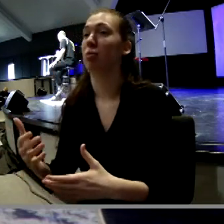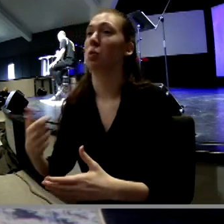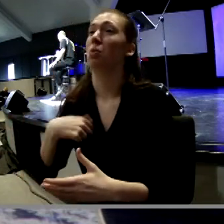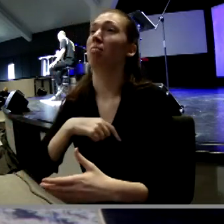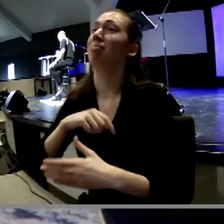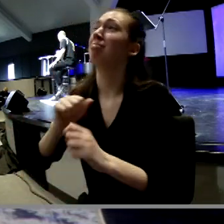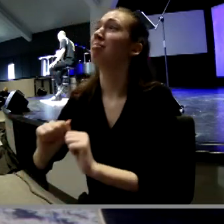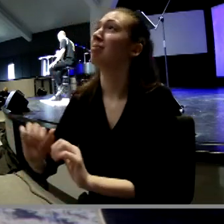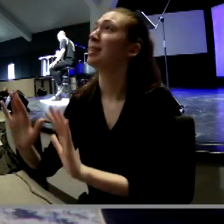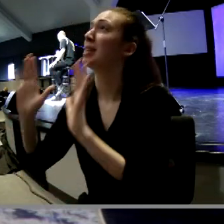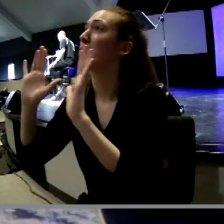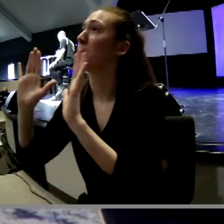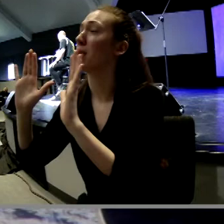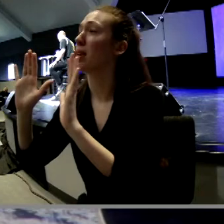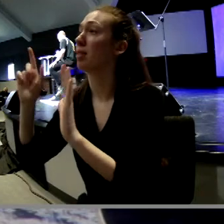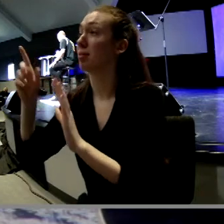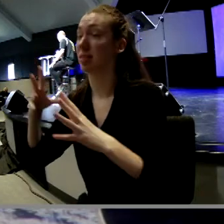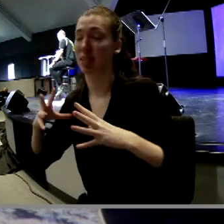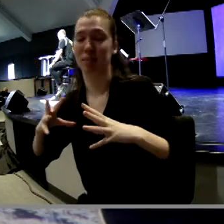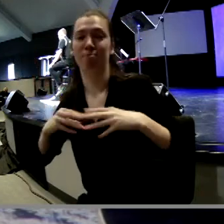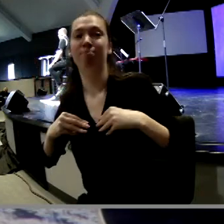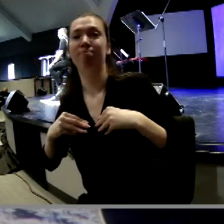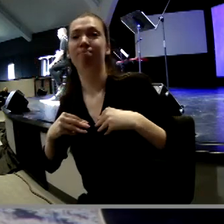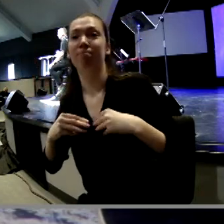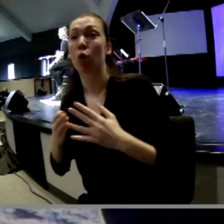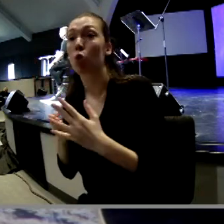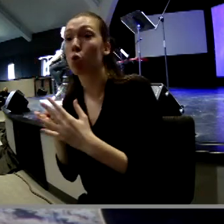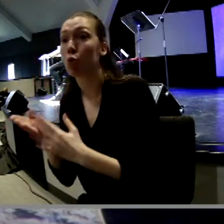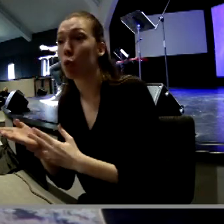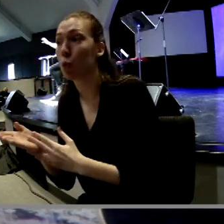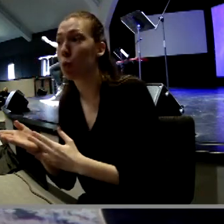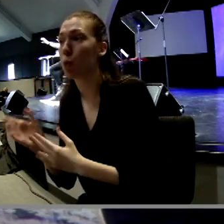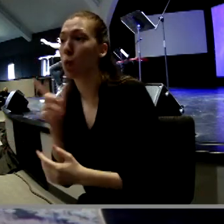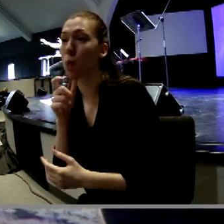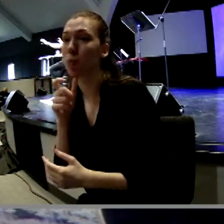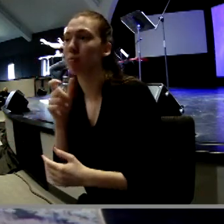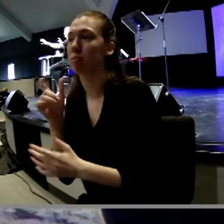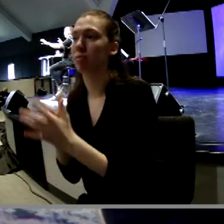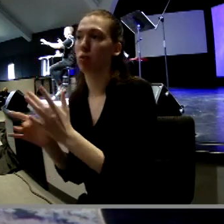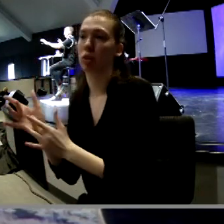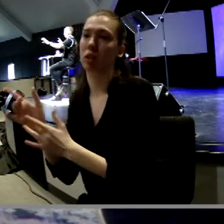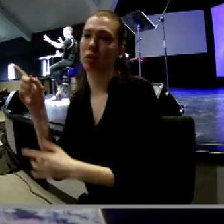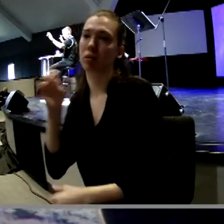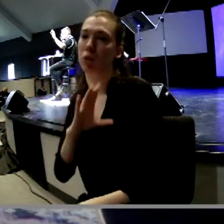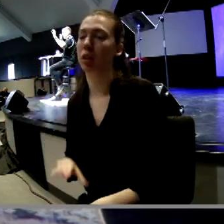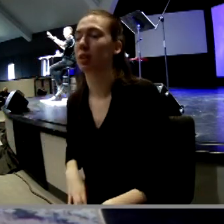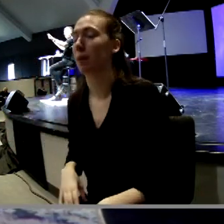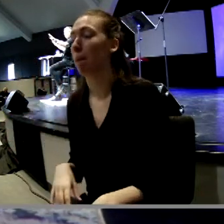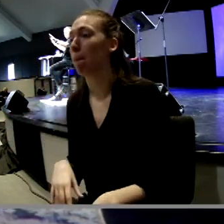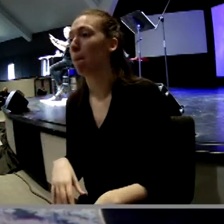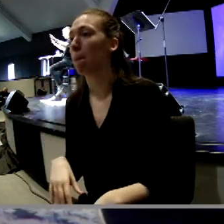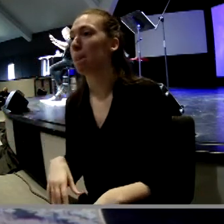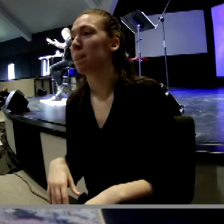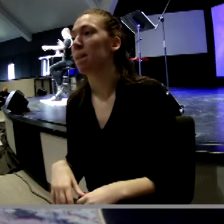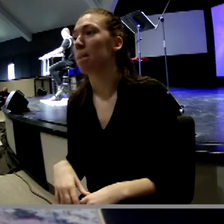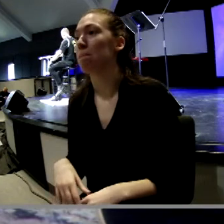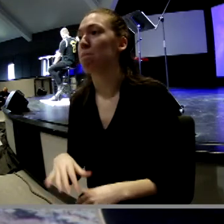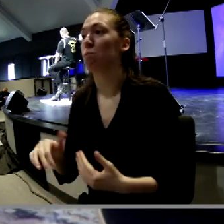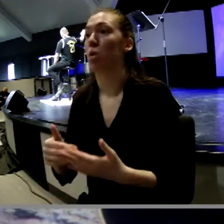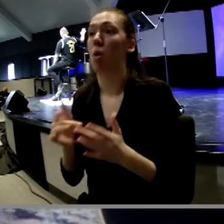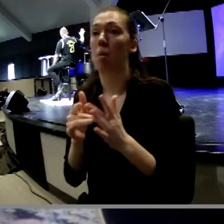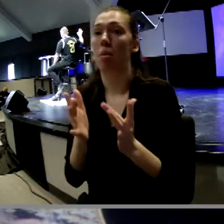acceptable to God through Christ. The priesthood of all believers means this. Are you